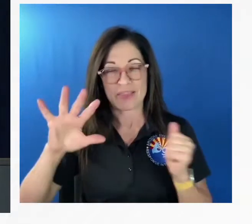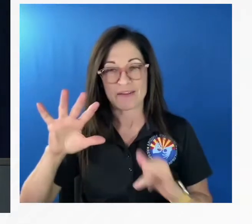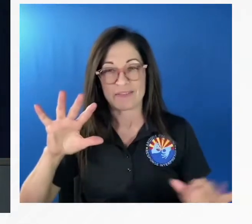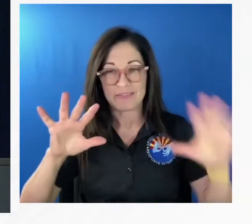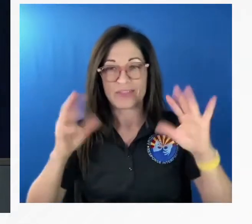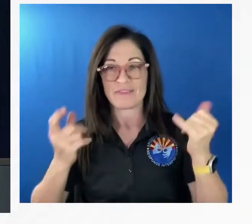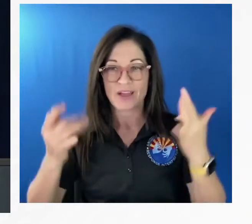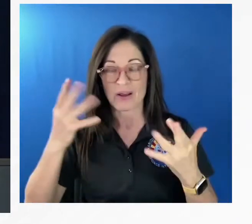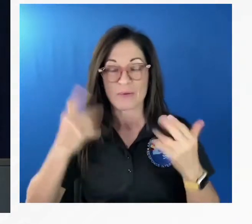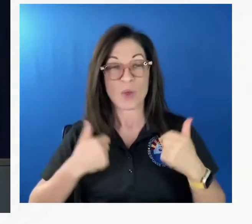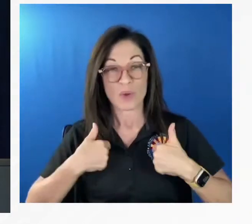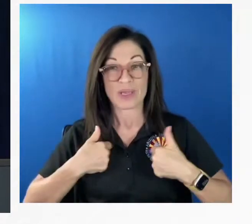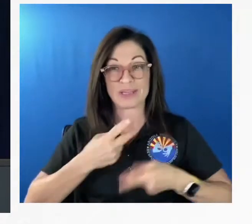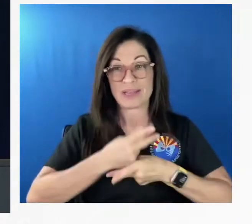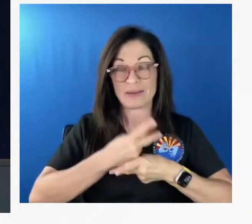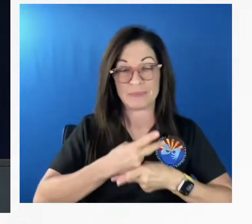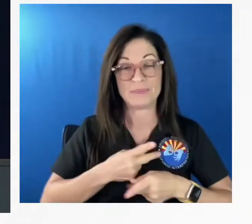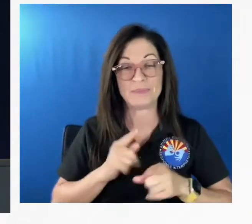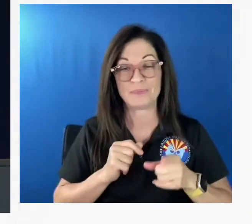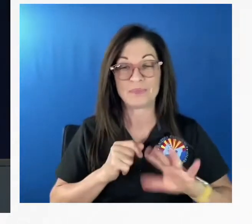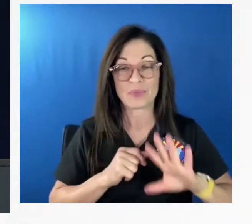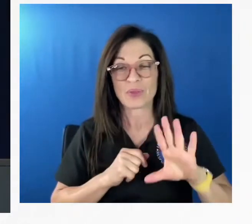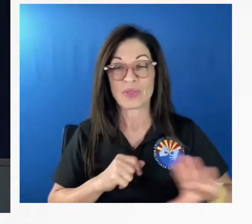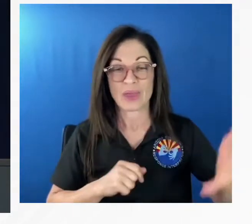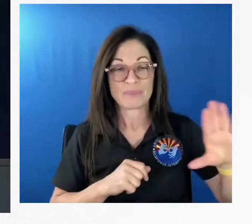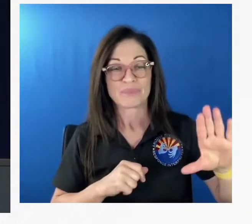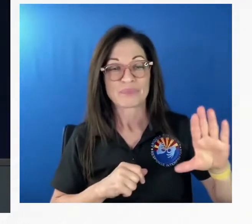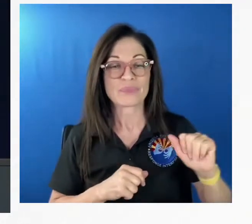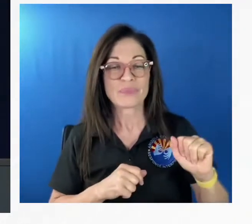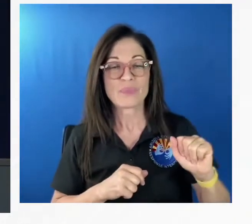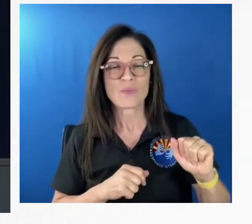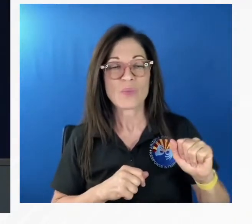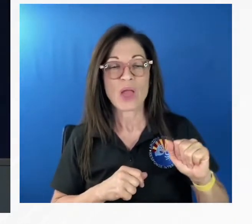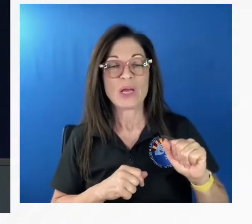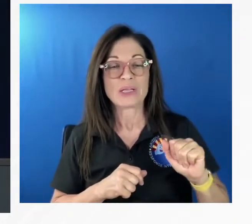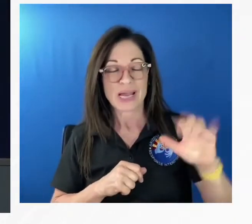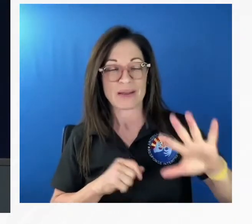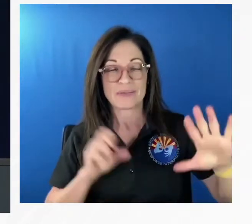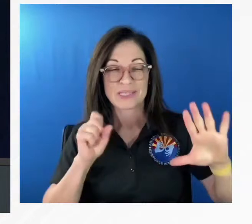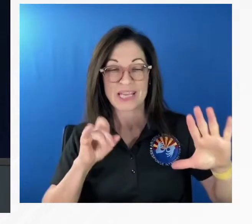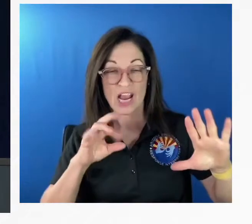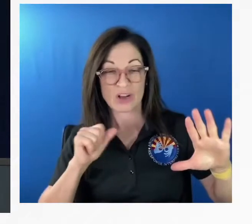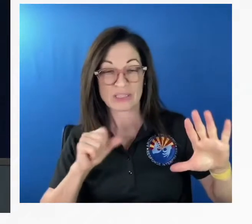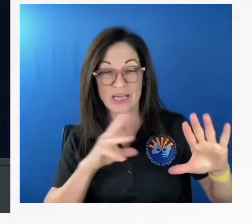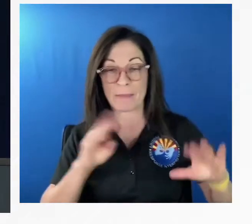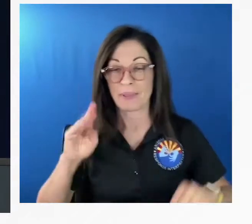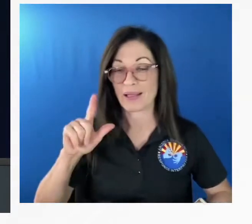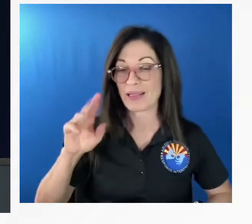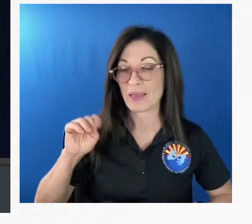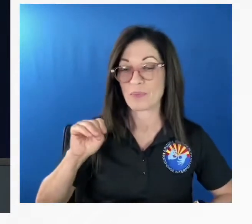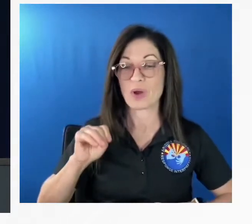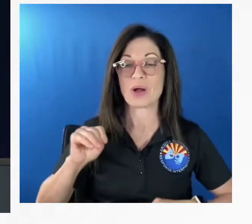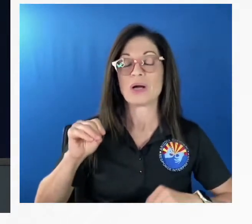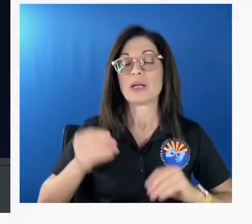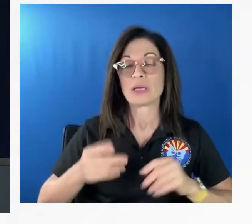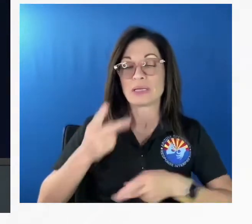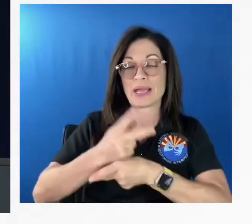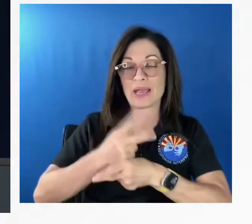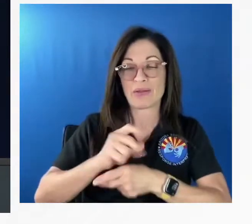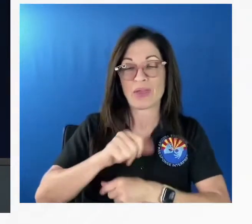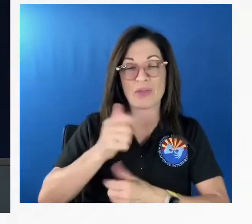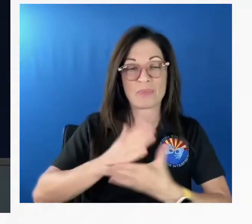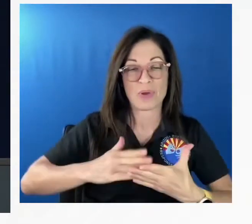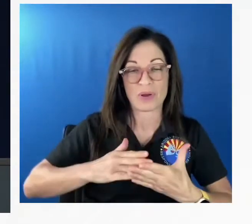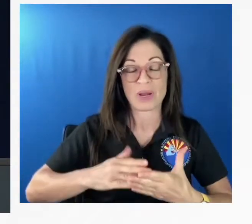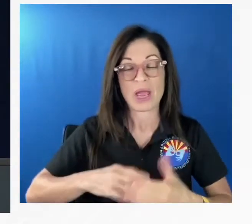Sierras, the BLM, they cover our piece. And somewhere in the mix there, the private property that's in Silver City, the park